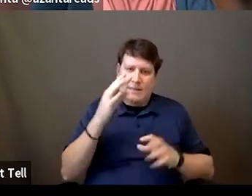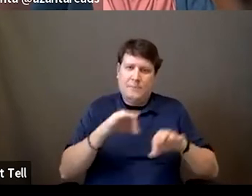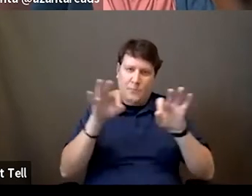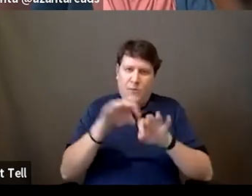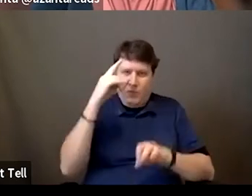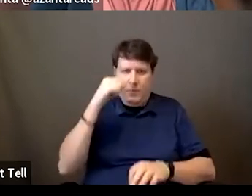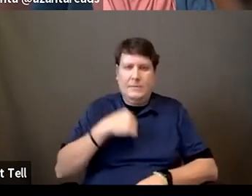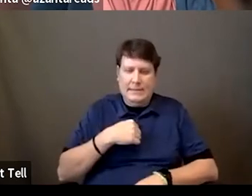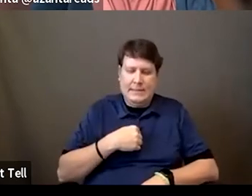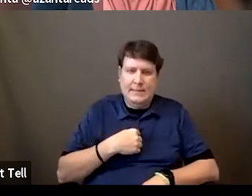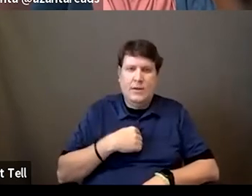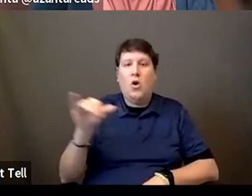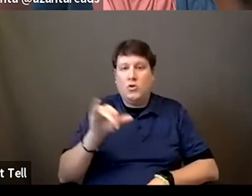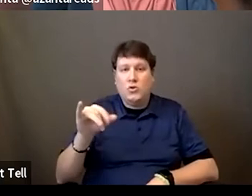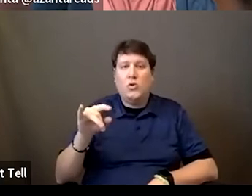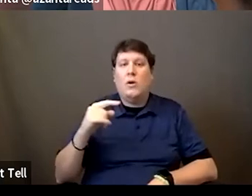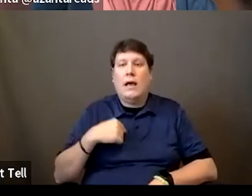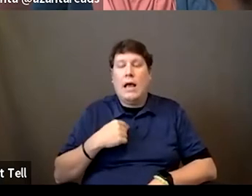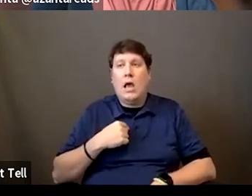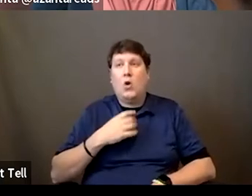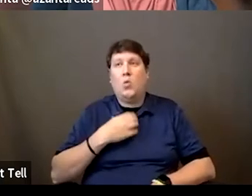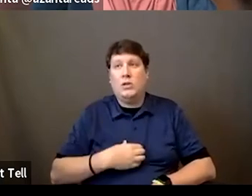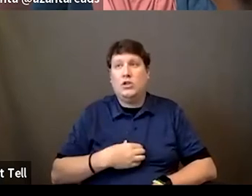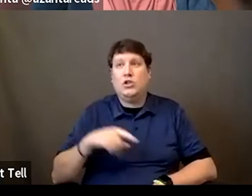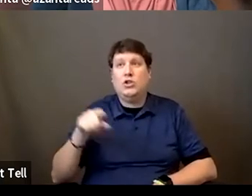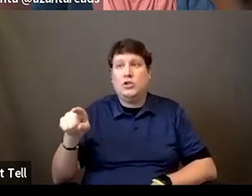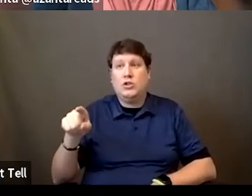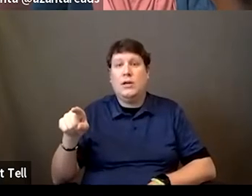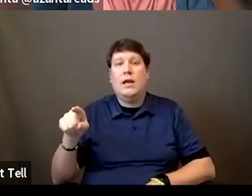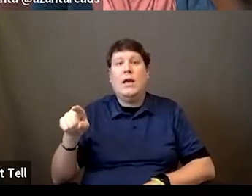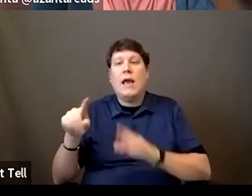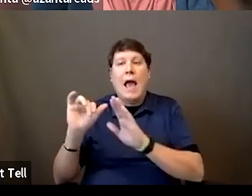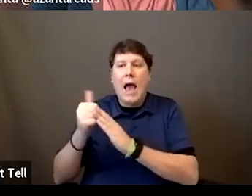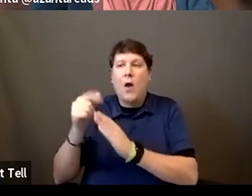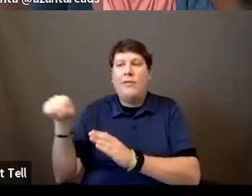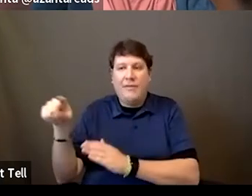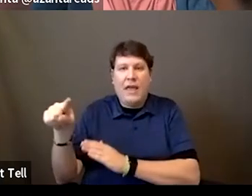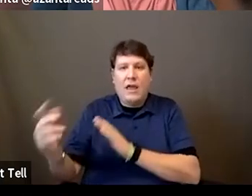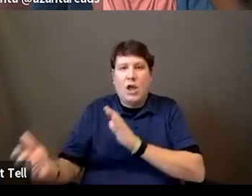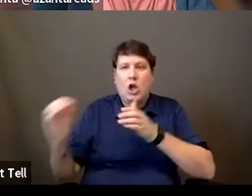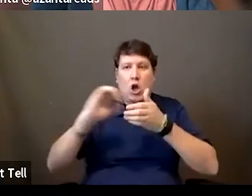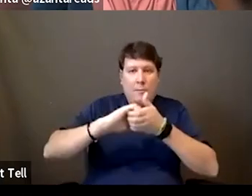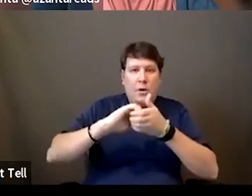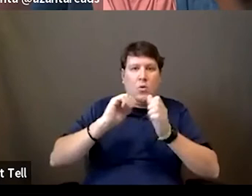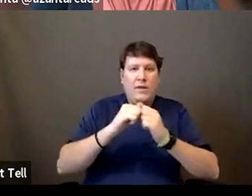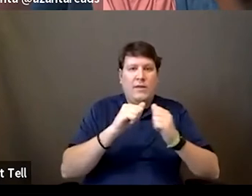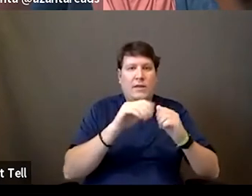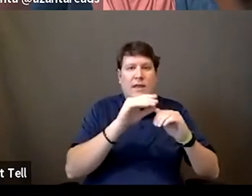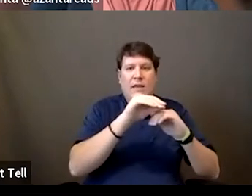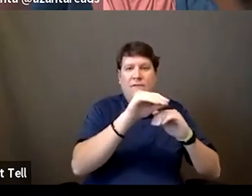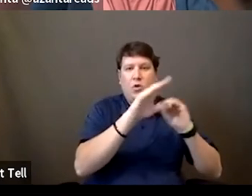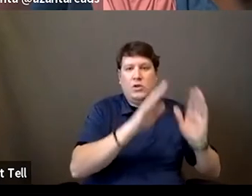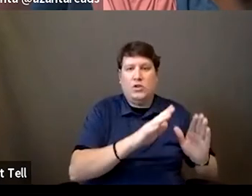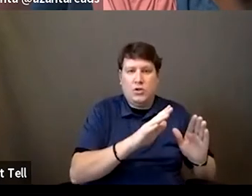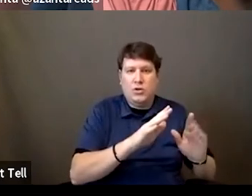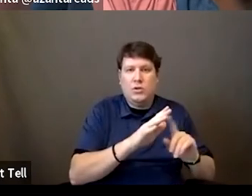something I wish publishers knew about how to collaborate with book talkers. Up until recently, a lot of influencer forums didn't include book talk